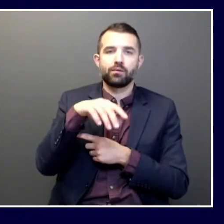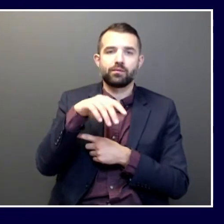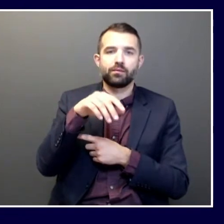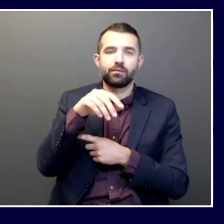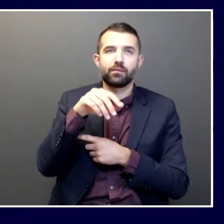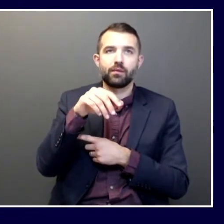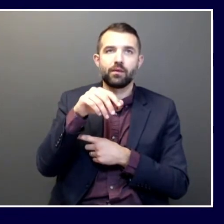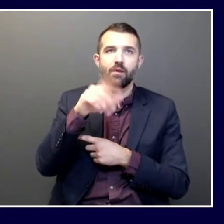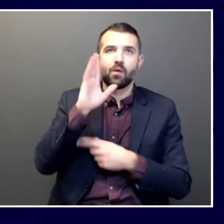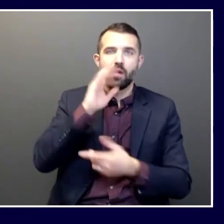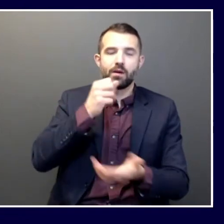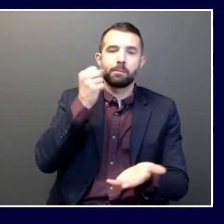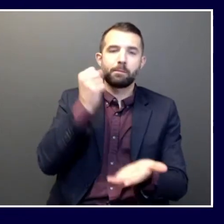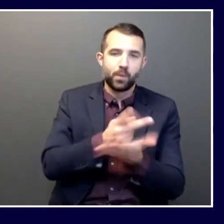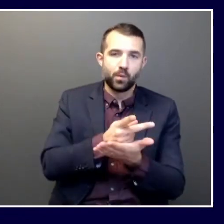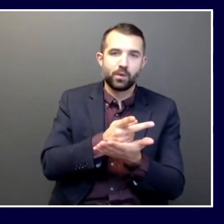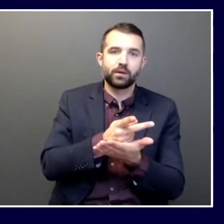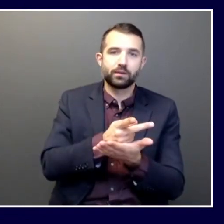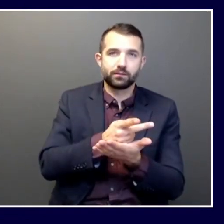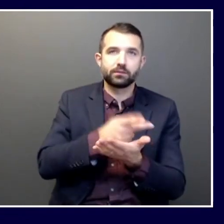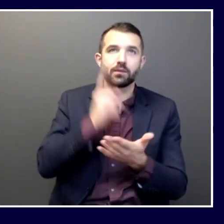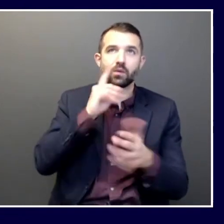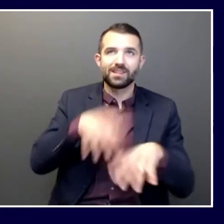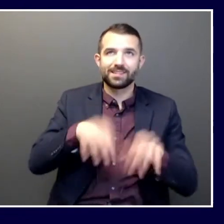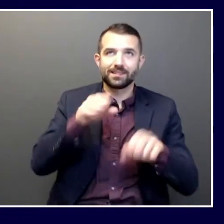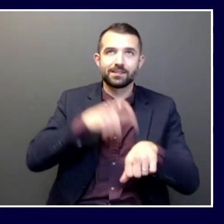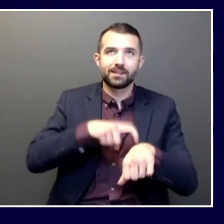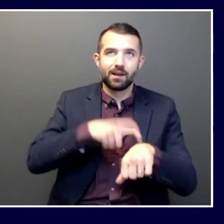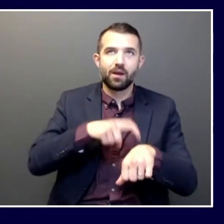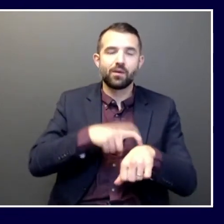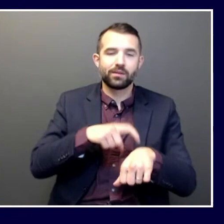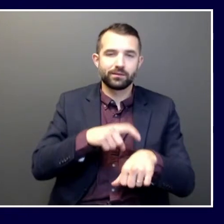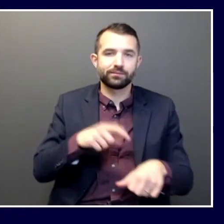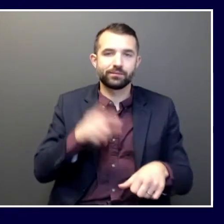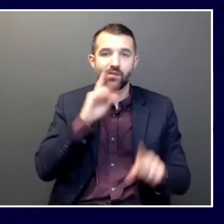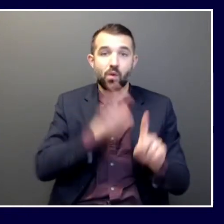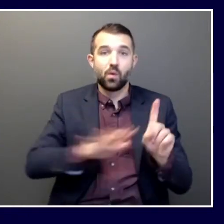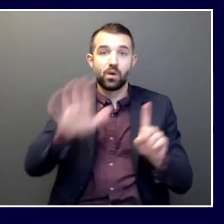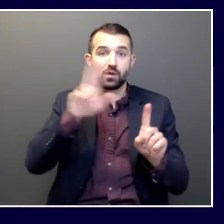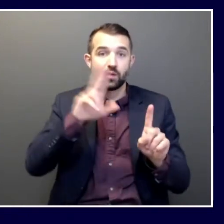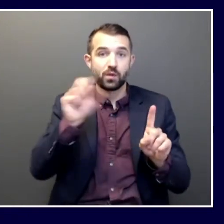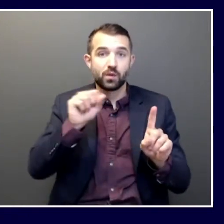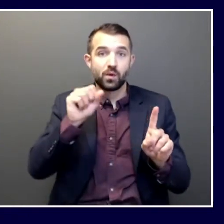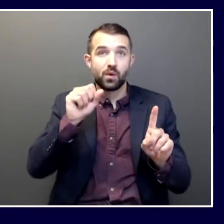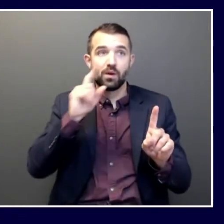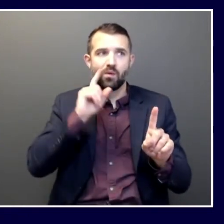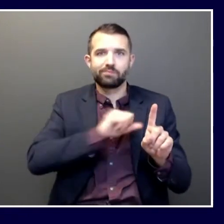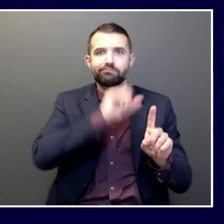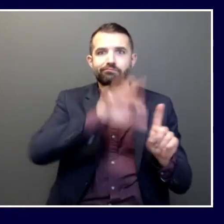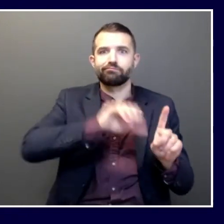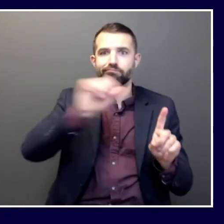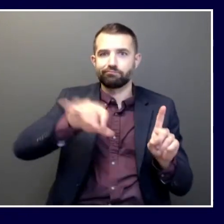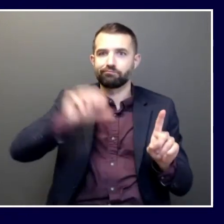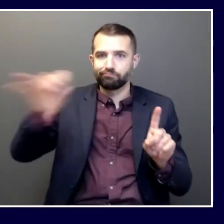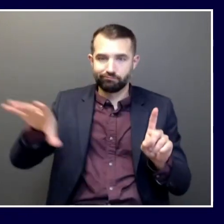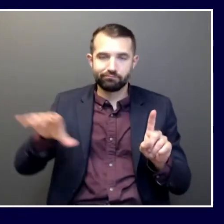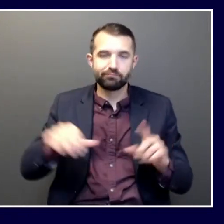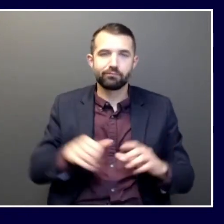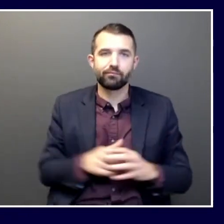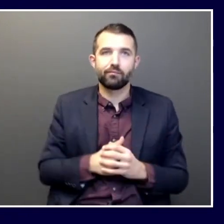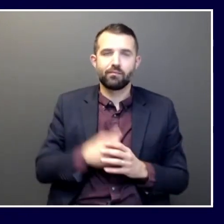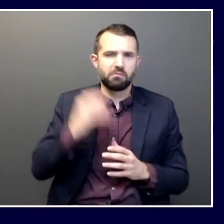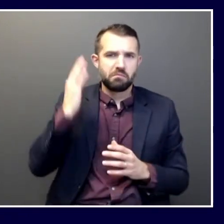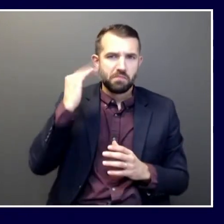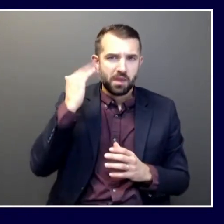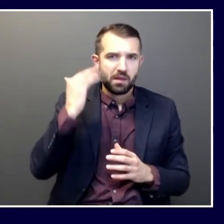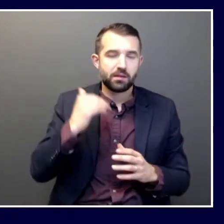it will take a bit of time for this machinery nationwide to be fully spun up. That's partly because the vaccine is